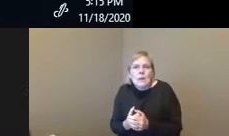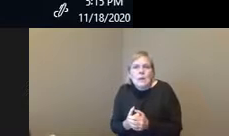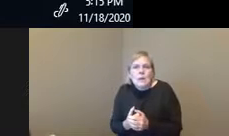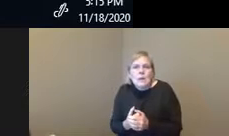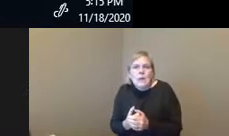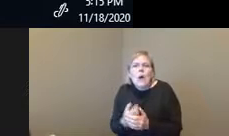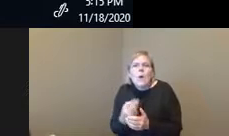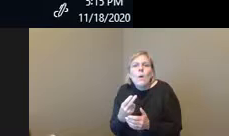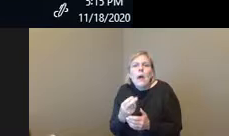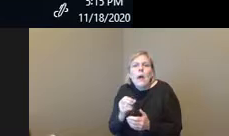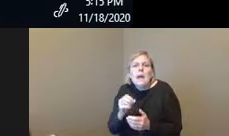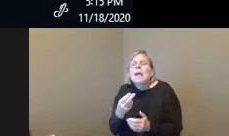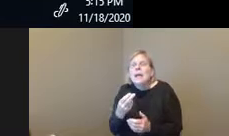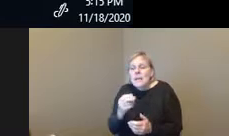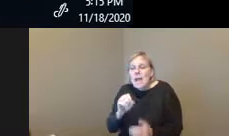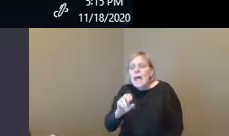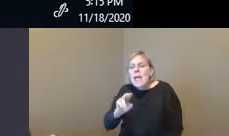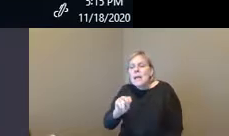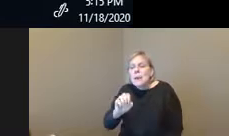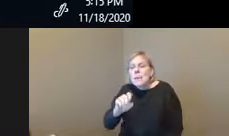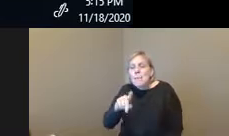Is that correct? And how that works?